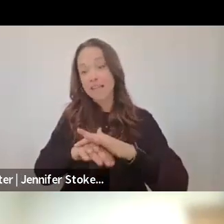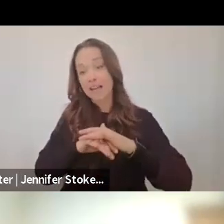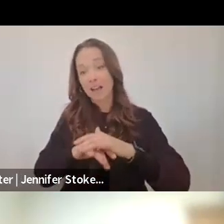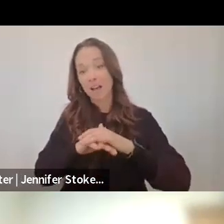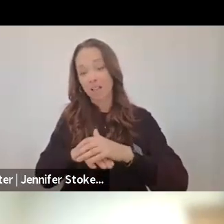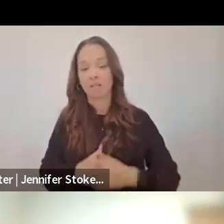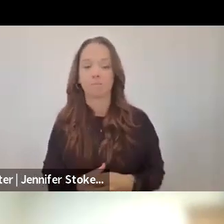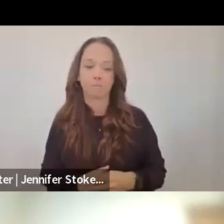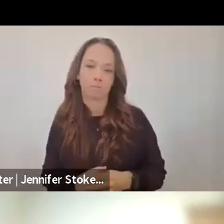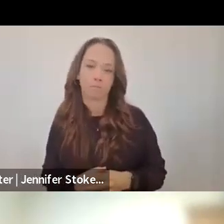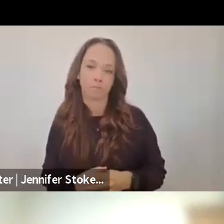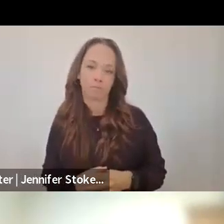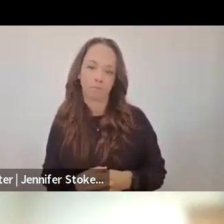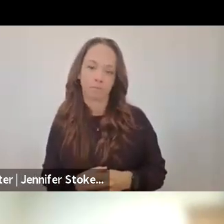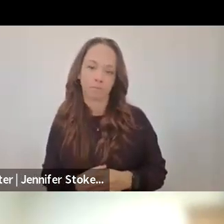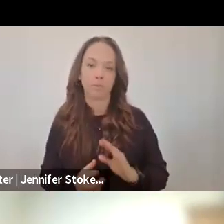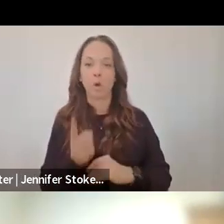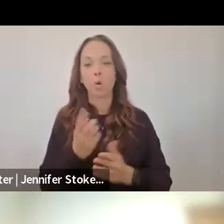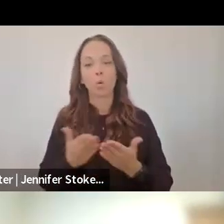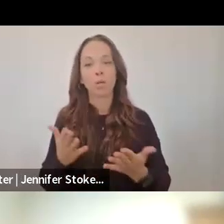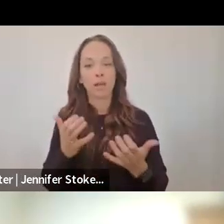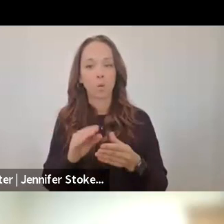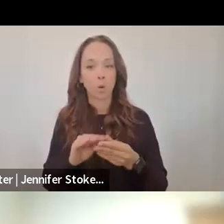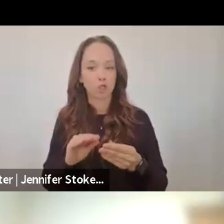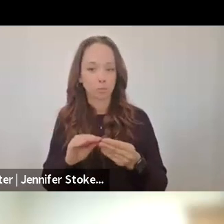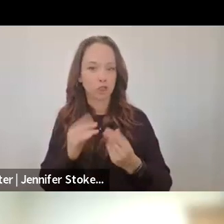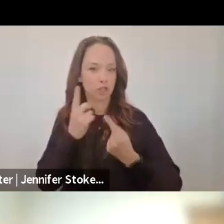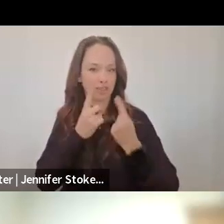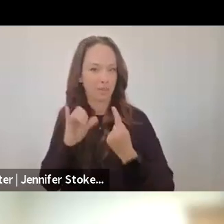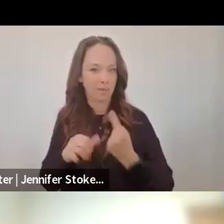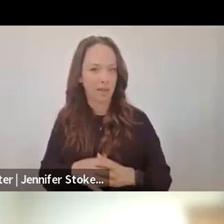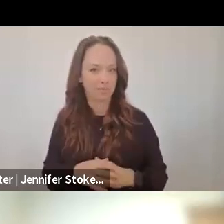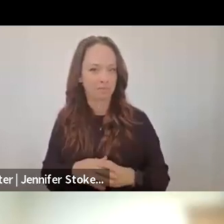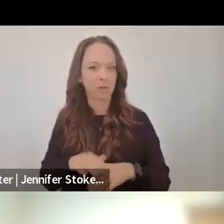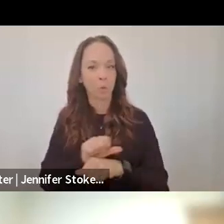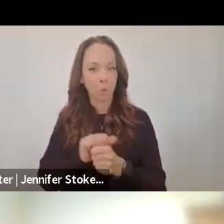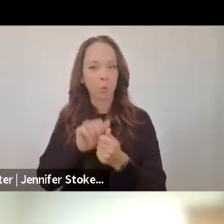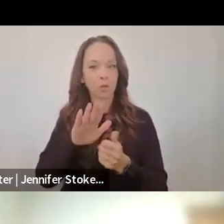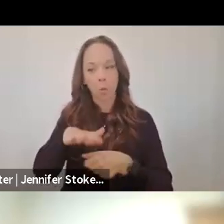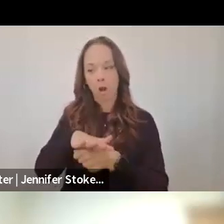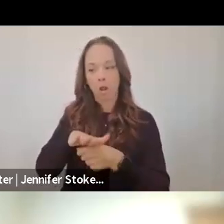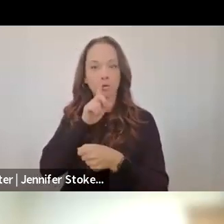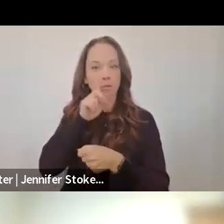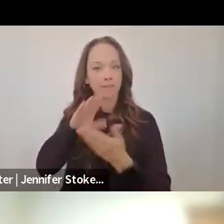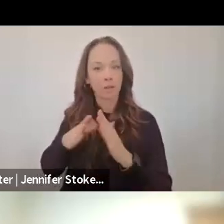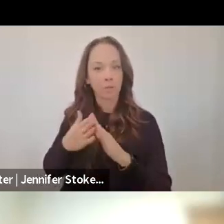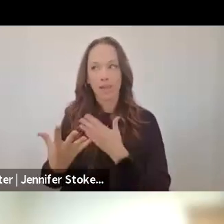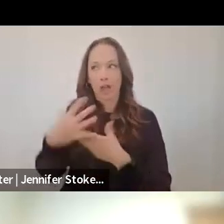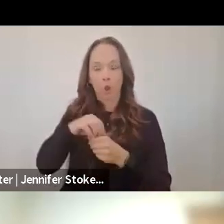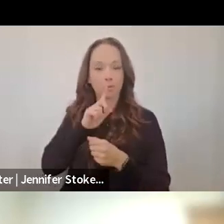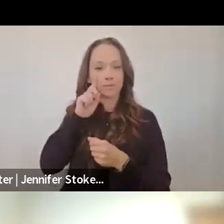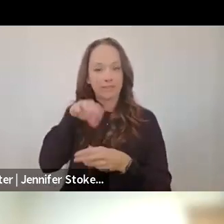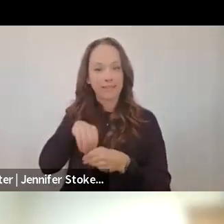services. And one thing I just wanted to mention is thinking about that, working with your local deaf community, including them in the